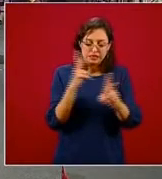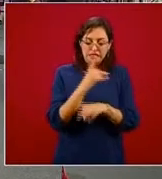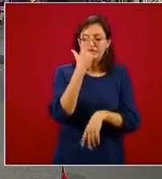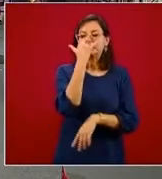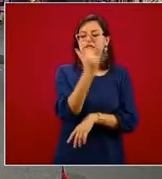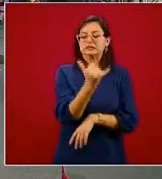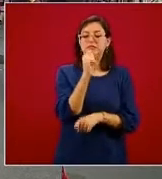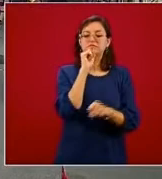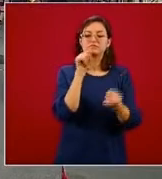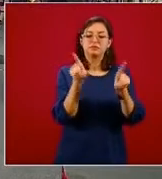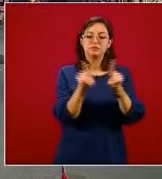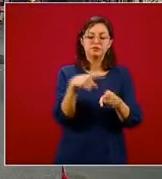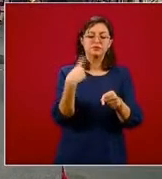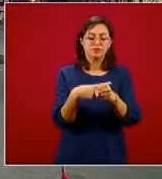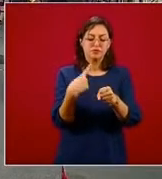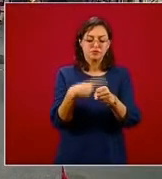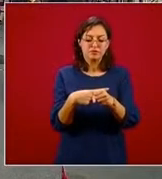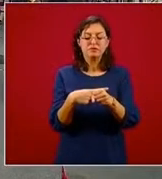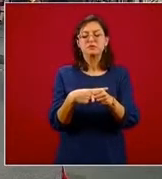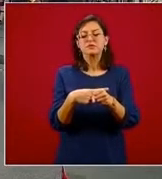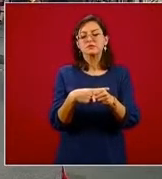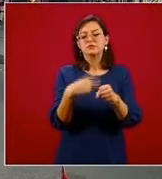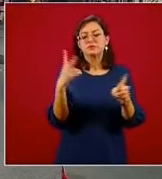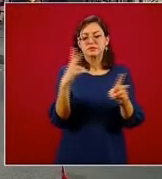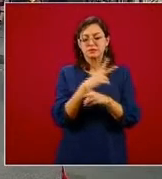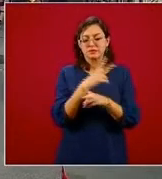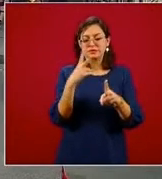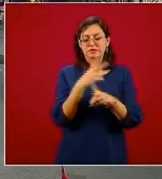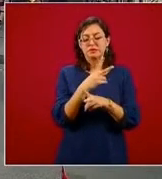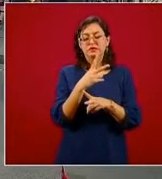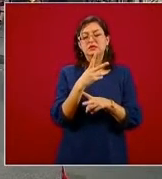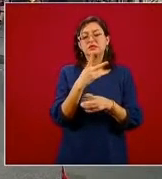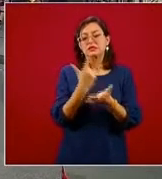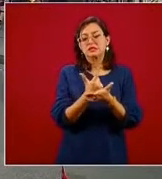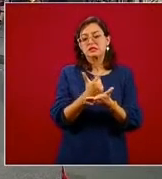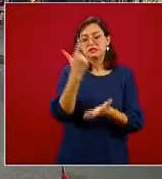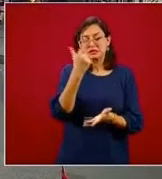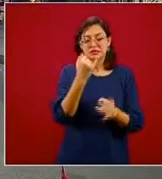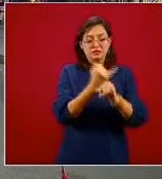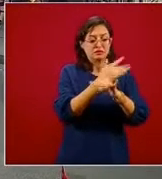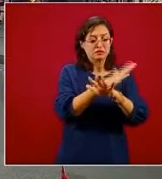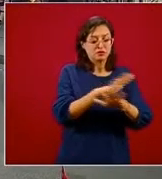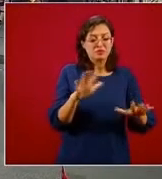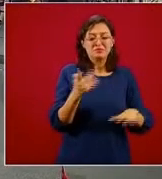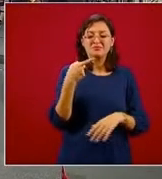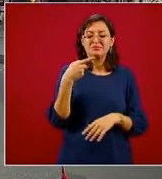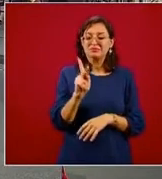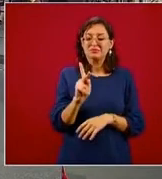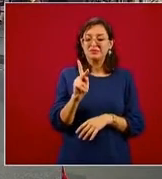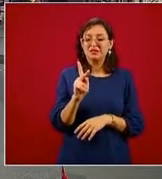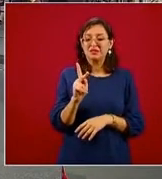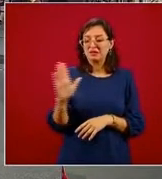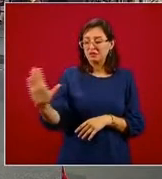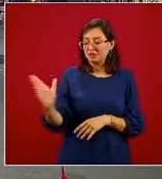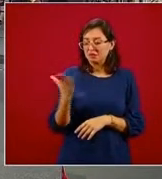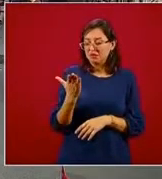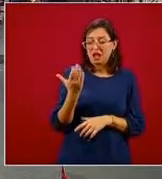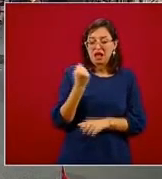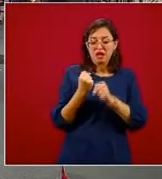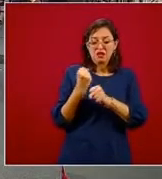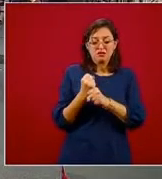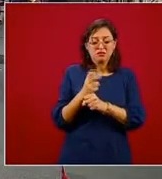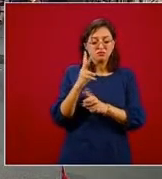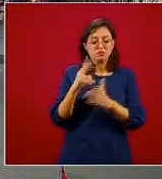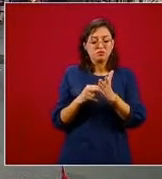respiratorias, non-specified por pneumonia enfermedades and respiratorias respiratory agudas graves, pero diseases los datos de las enfermedades on respiratorias estaban hasta